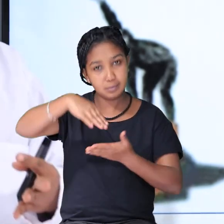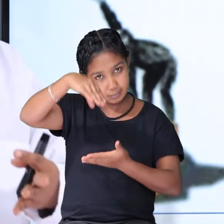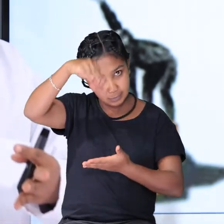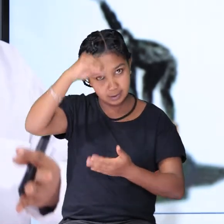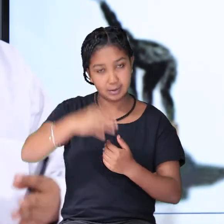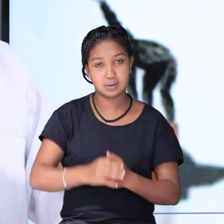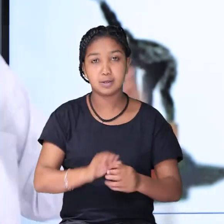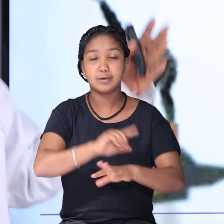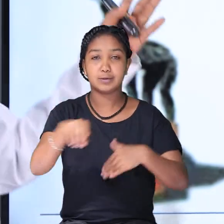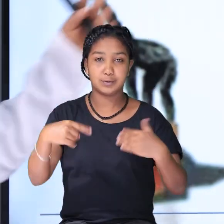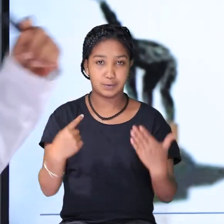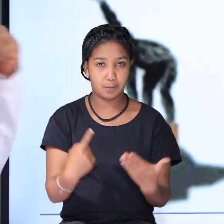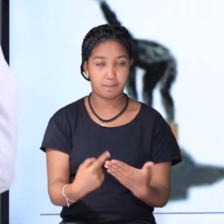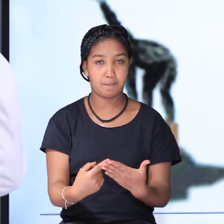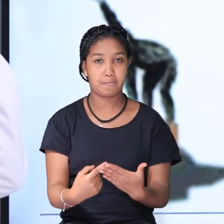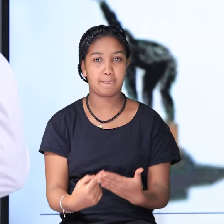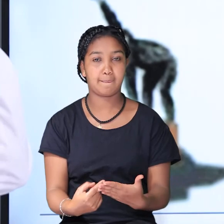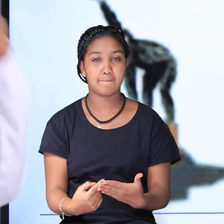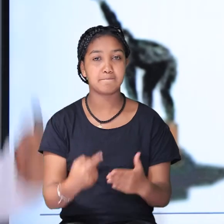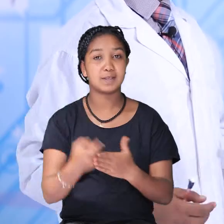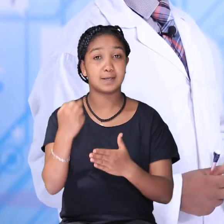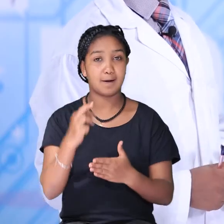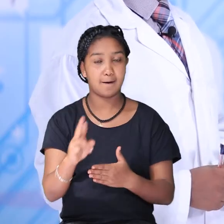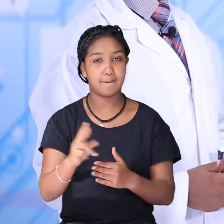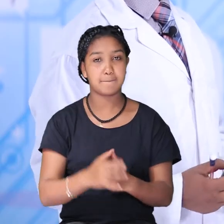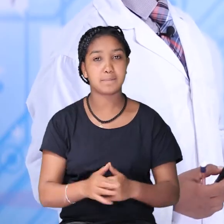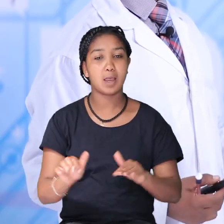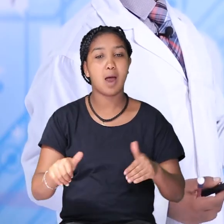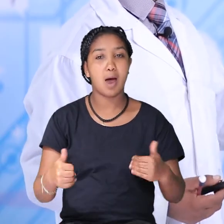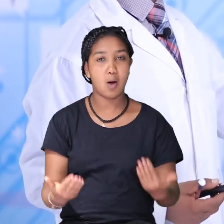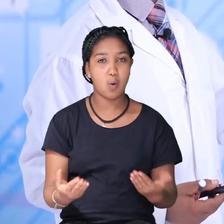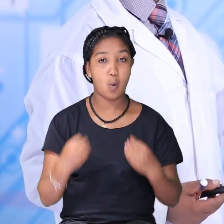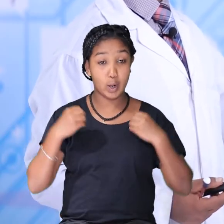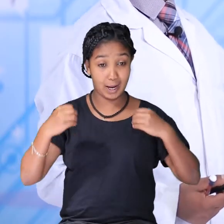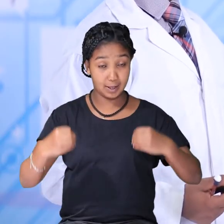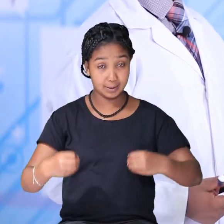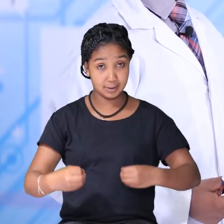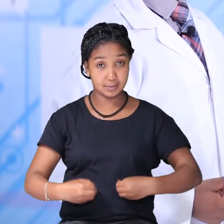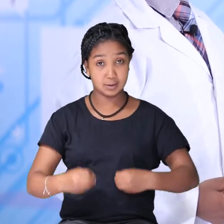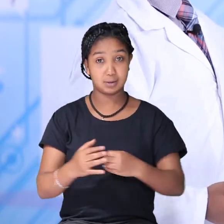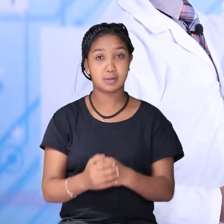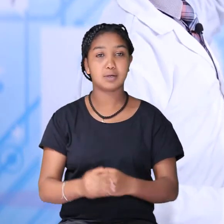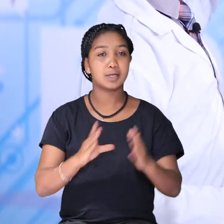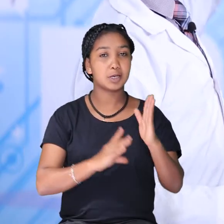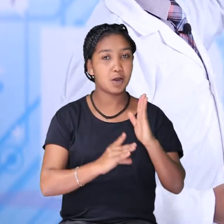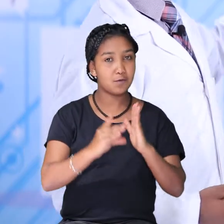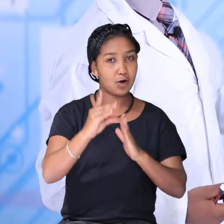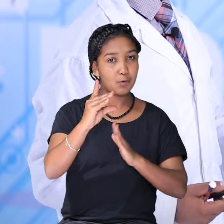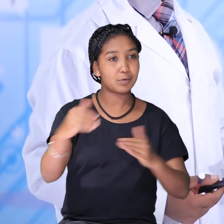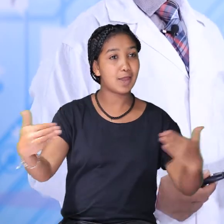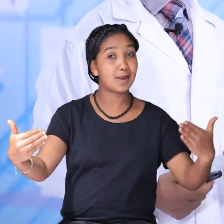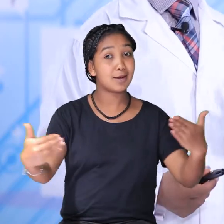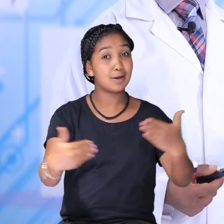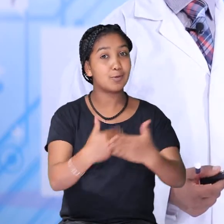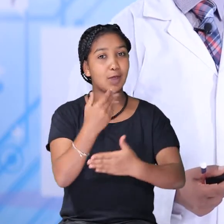learnings. So these are how organisms develop a new